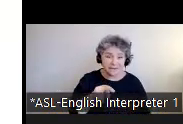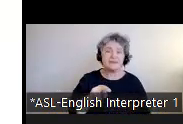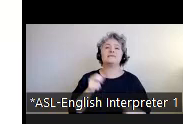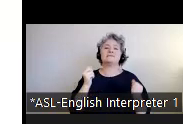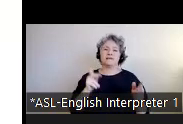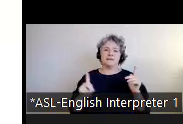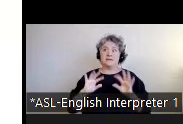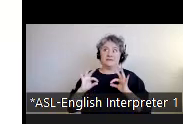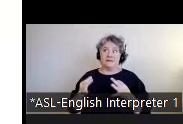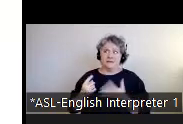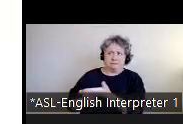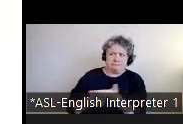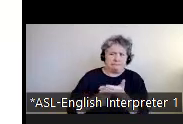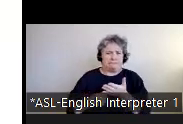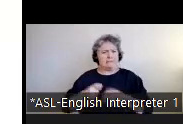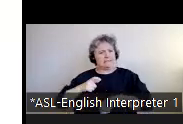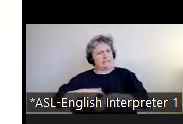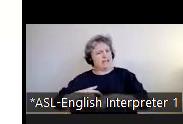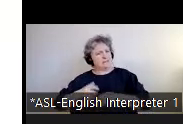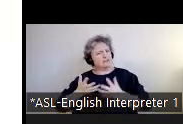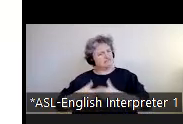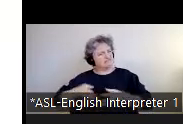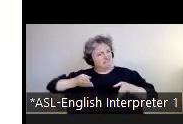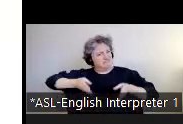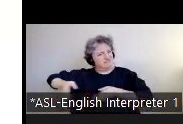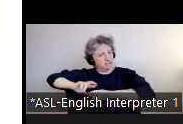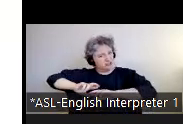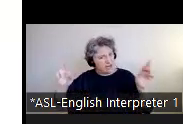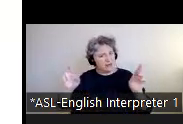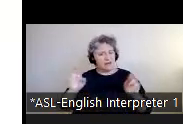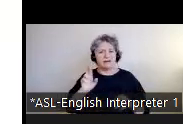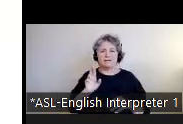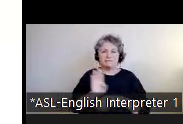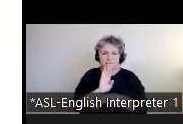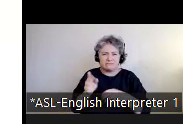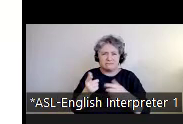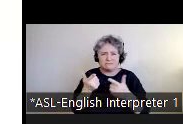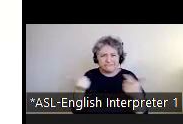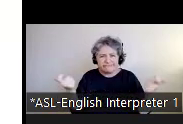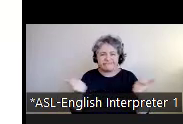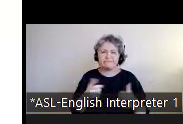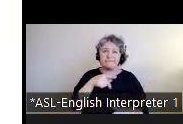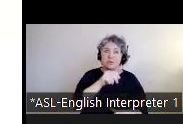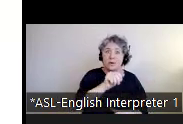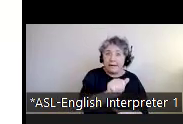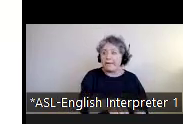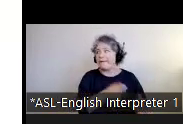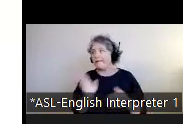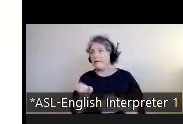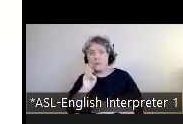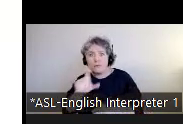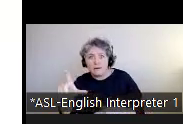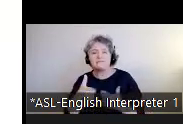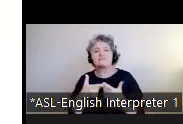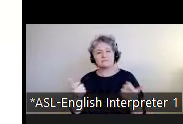in their family and saying, it's time to get our affairs in order. Let's get the will done. Let's get the power of attorney done. So this is the perfect time to get into